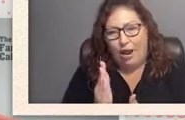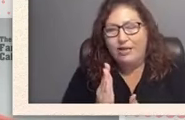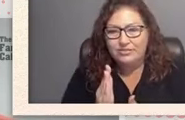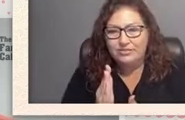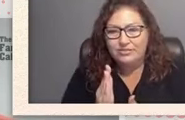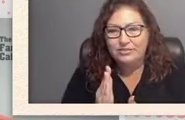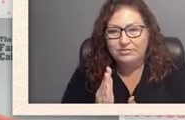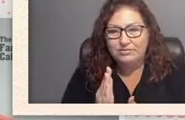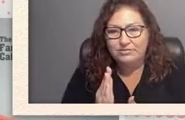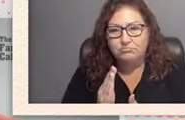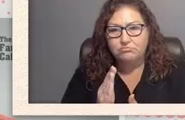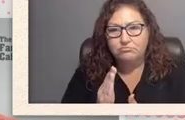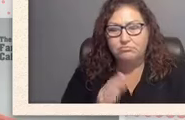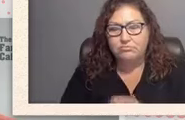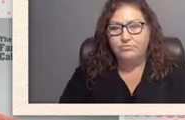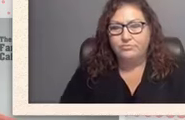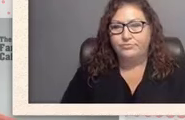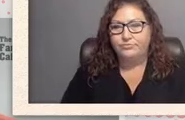this cycle.